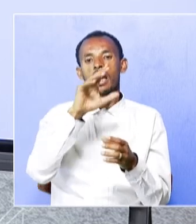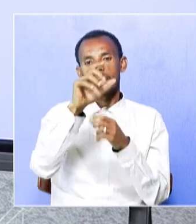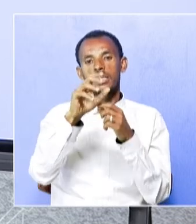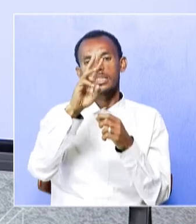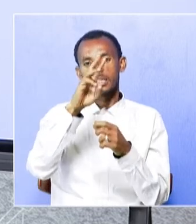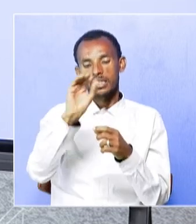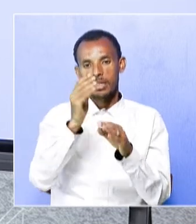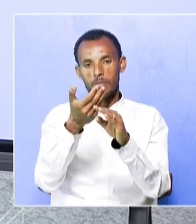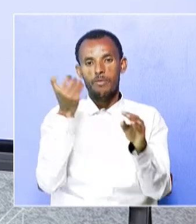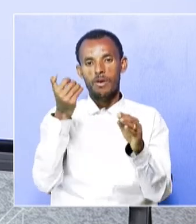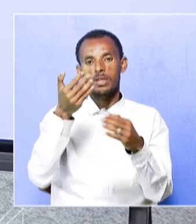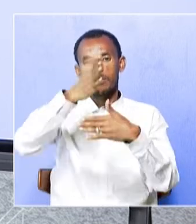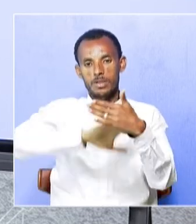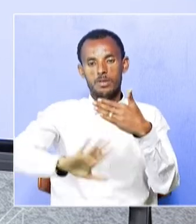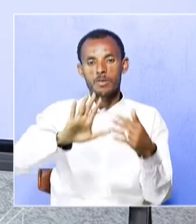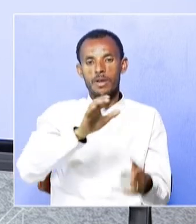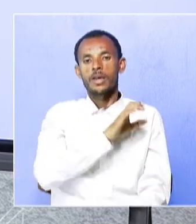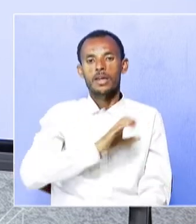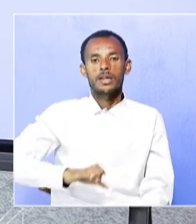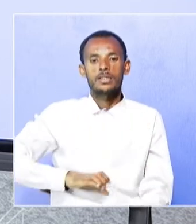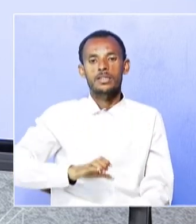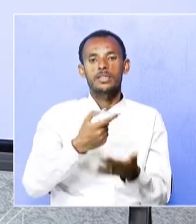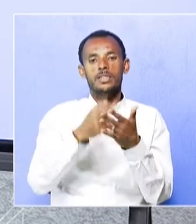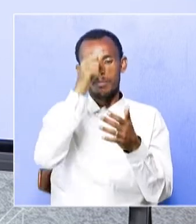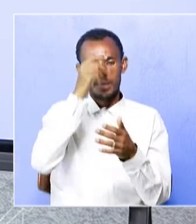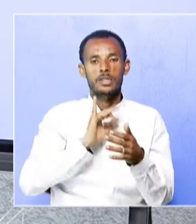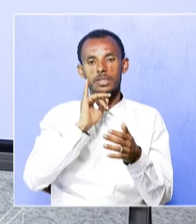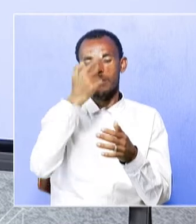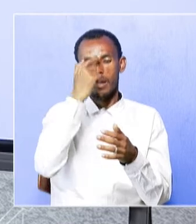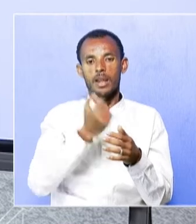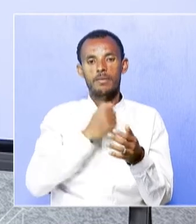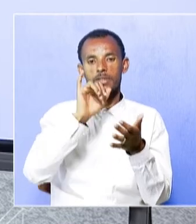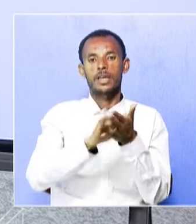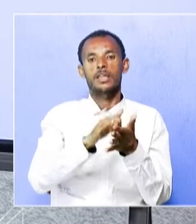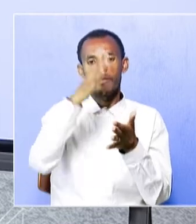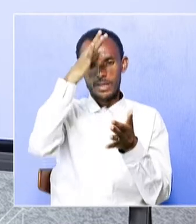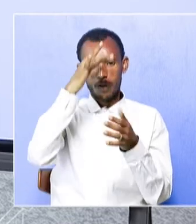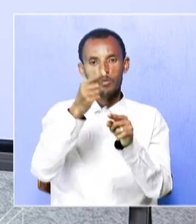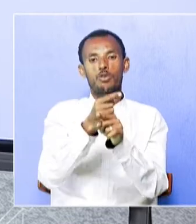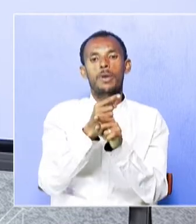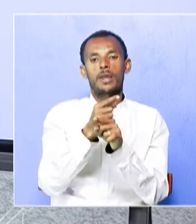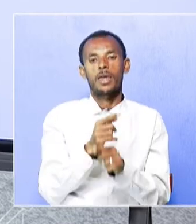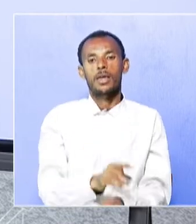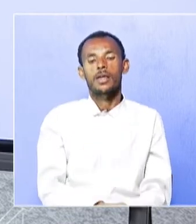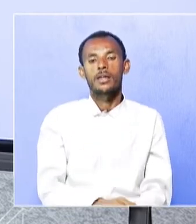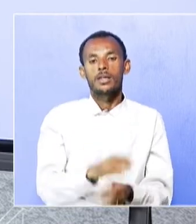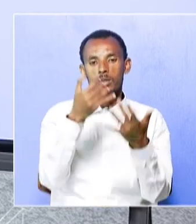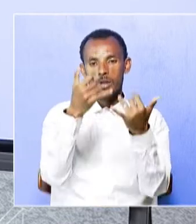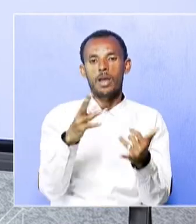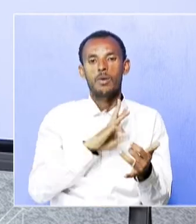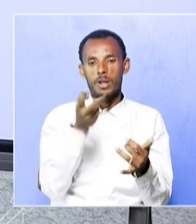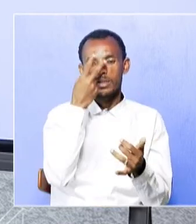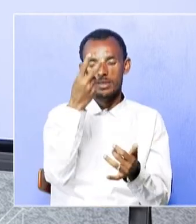365 years before the birth of Christ. And this person is believed to be the father of geometry. Okay, today we